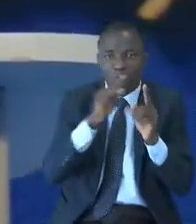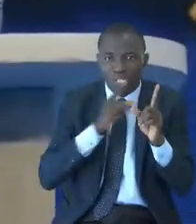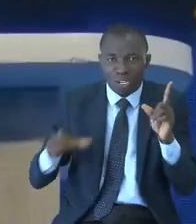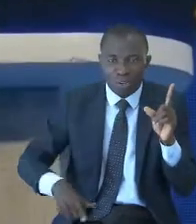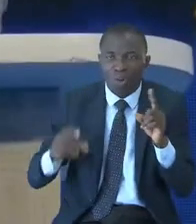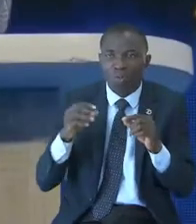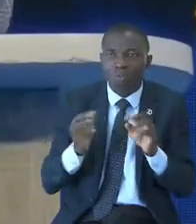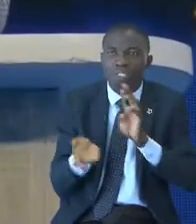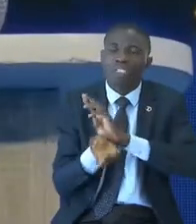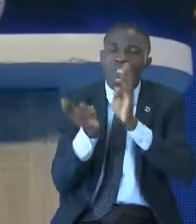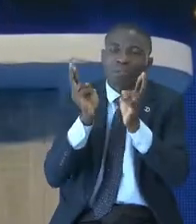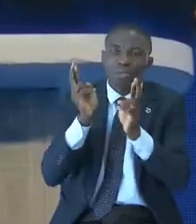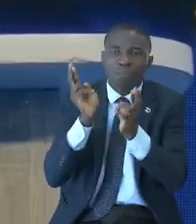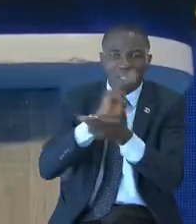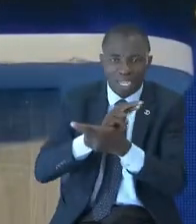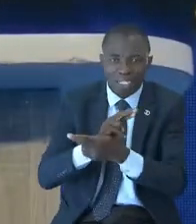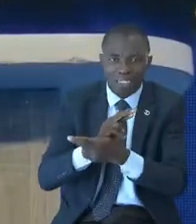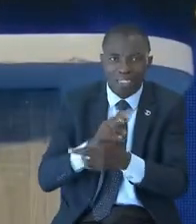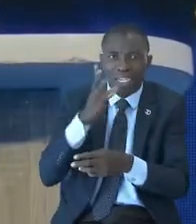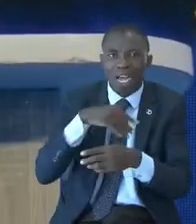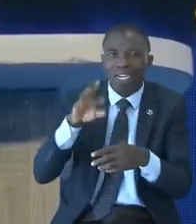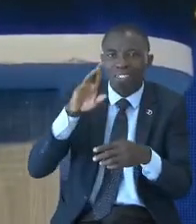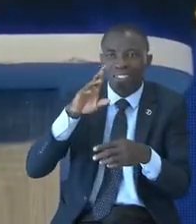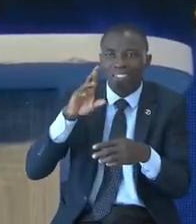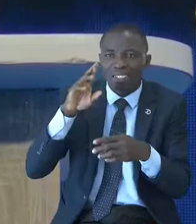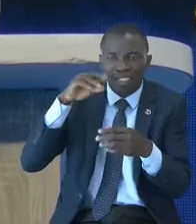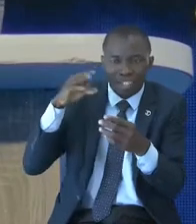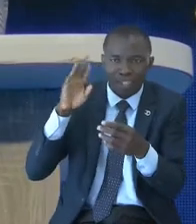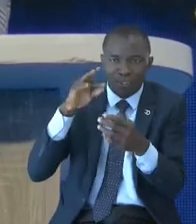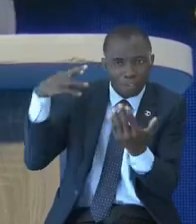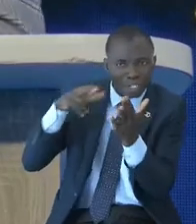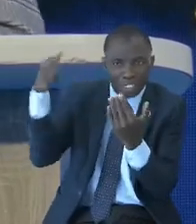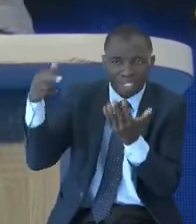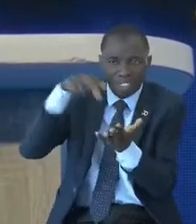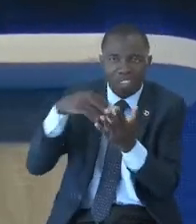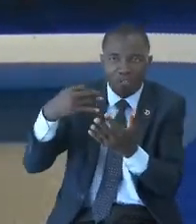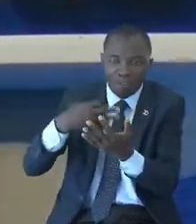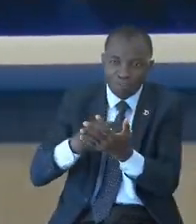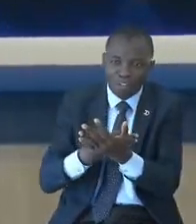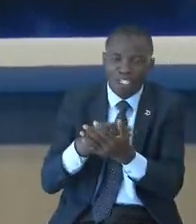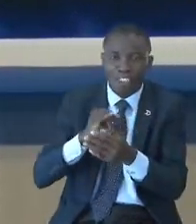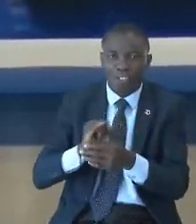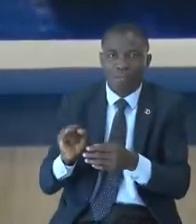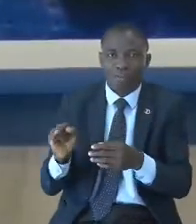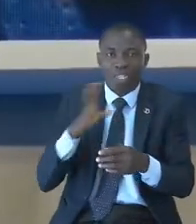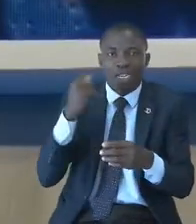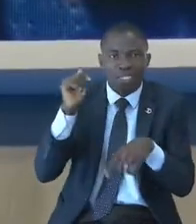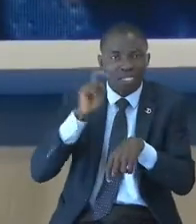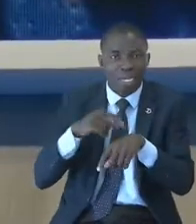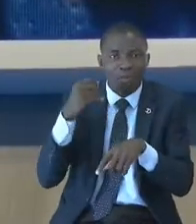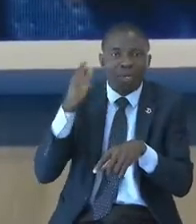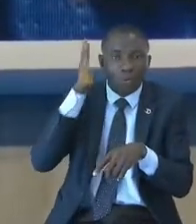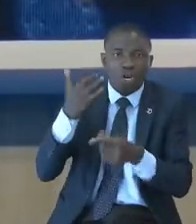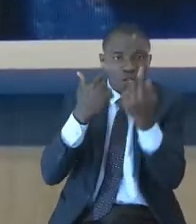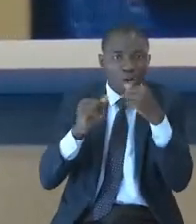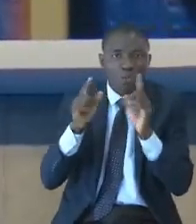Repentance, refreshing. You repent, you turn, and then the time of refreshing will come